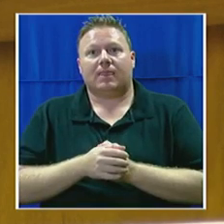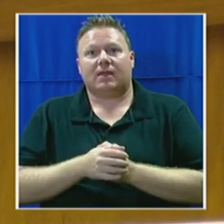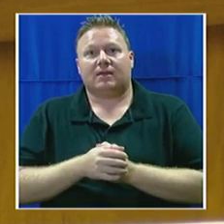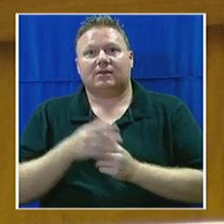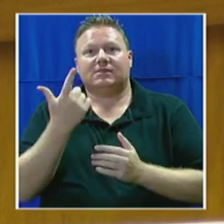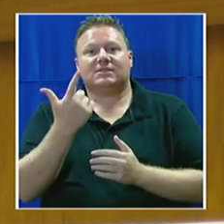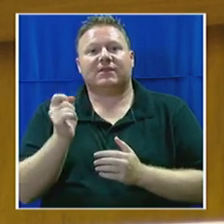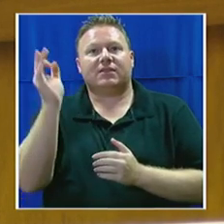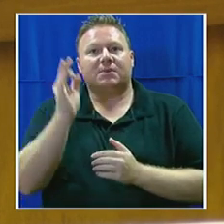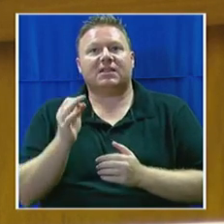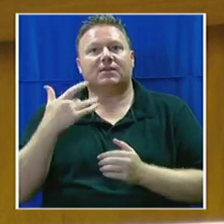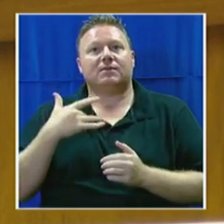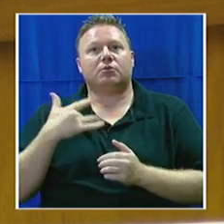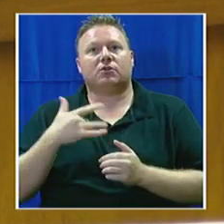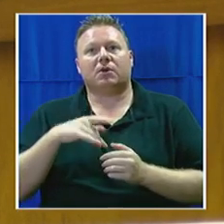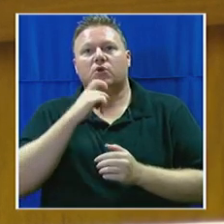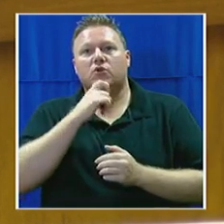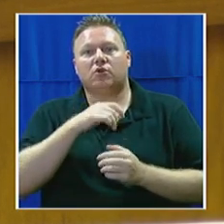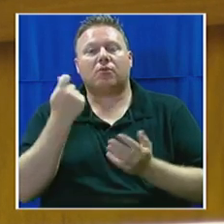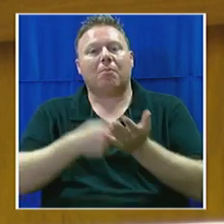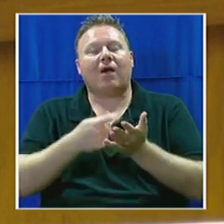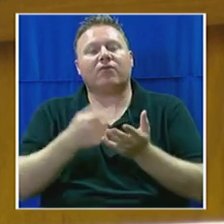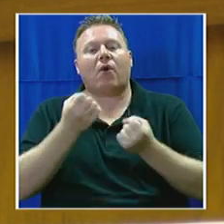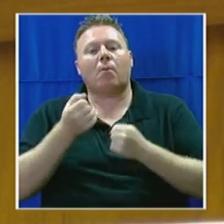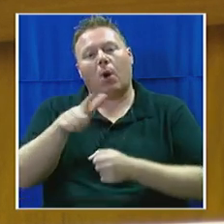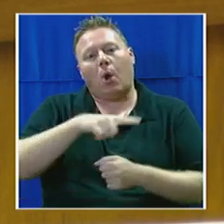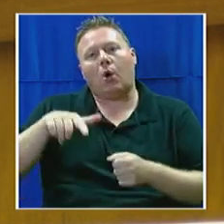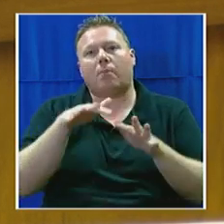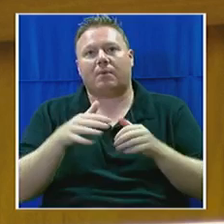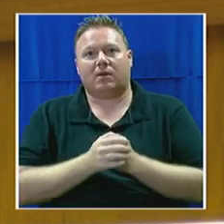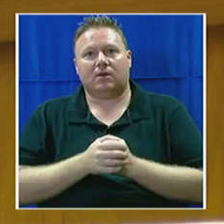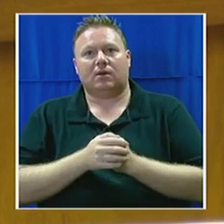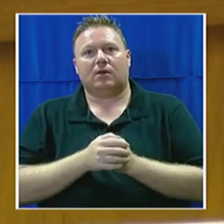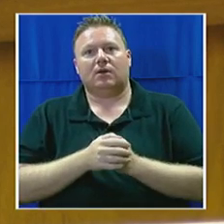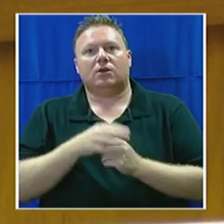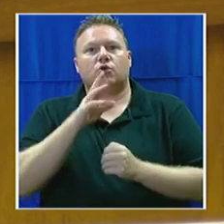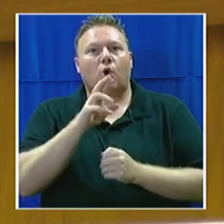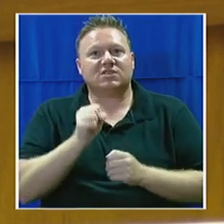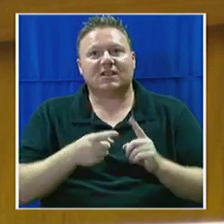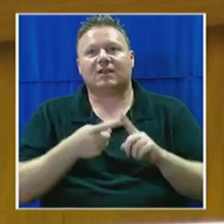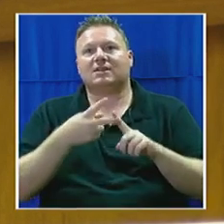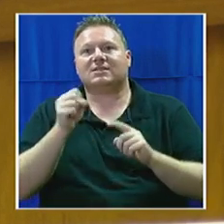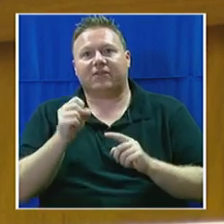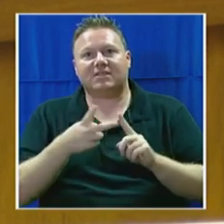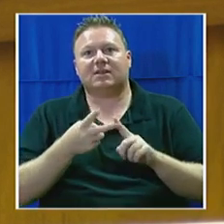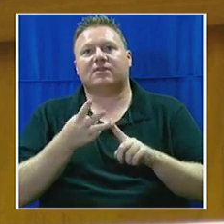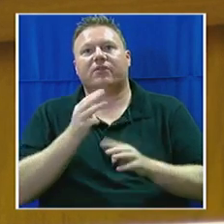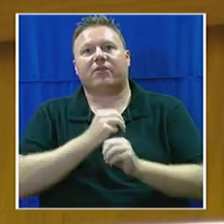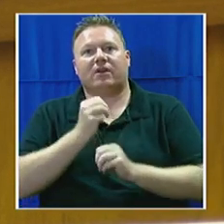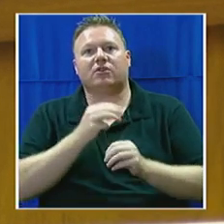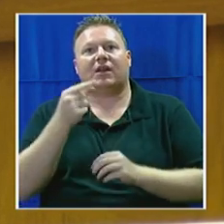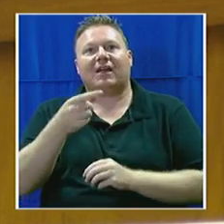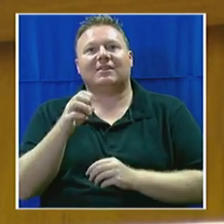everything that the municipality uses from local suppliers, from manufacturers in Roslyn, in Silverton, and factories in